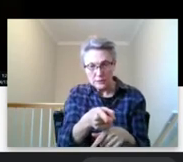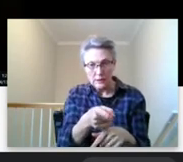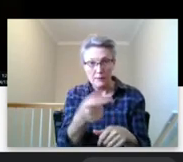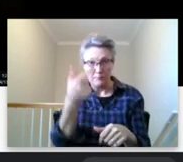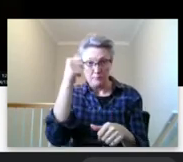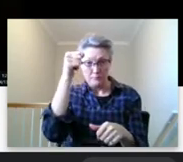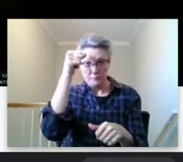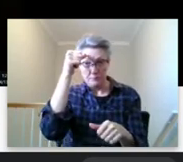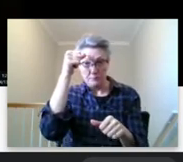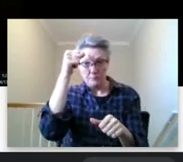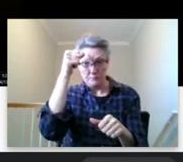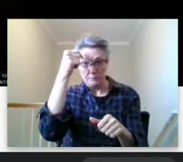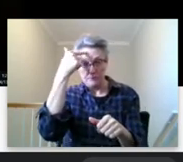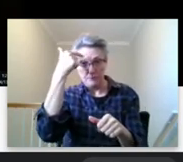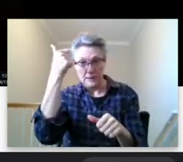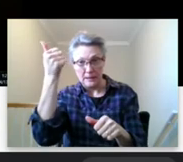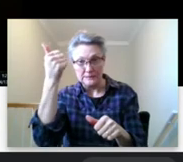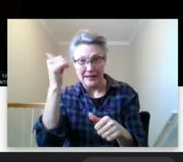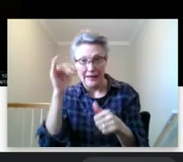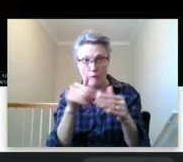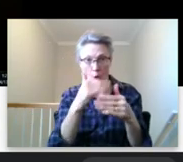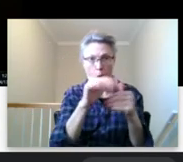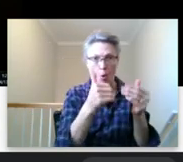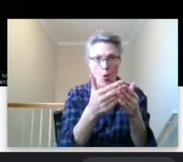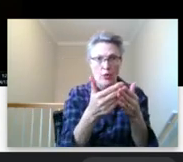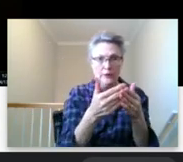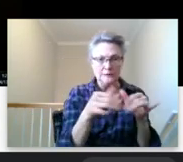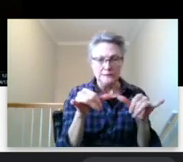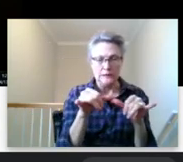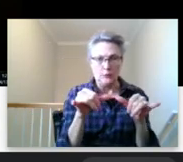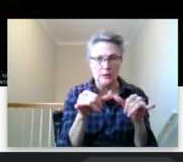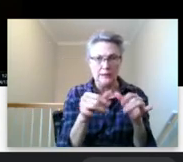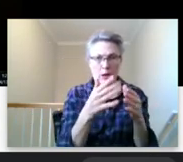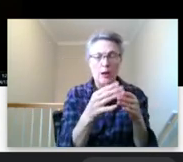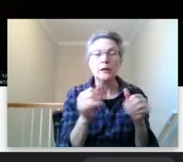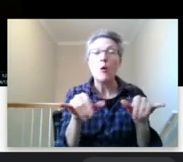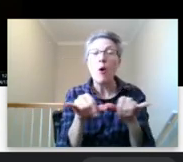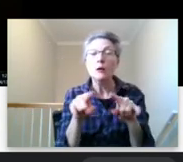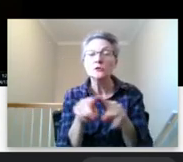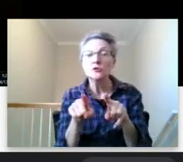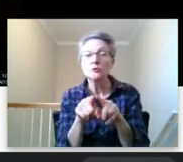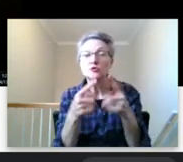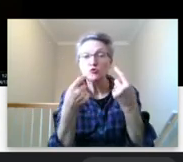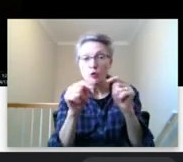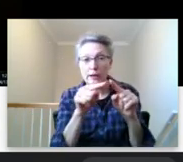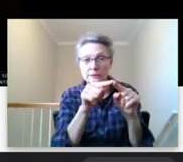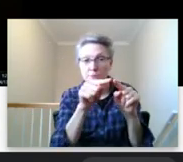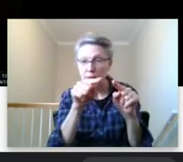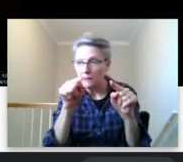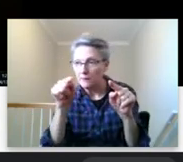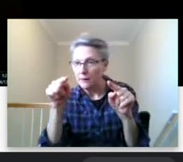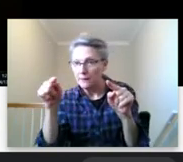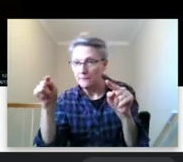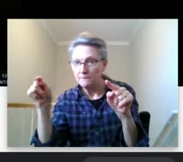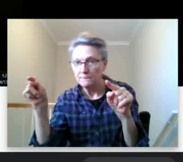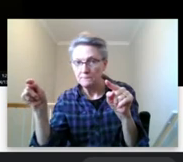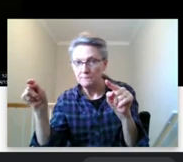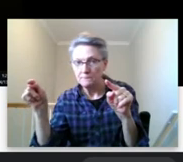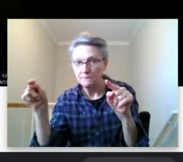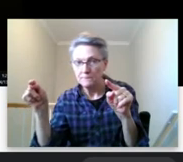I have all of those dimensions easily laid out for me. I could also split it along